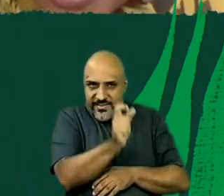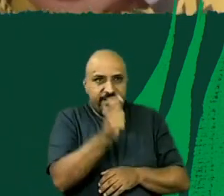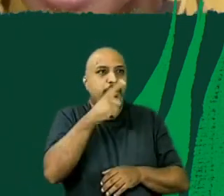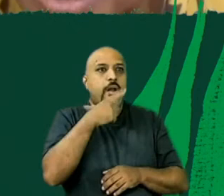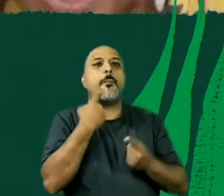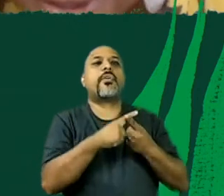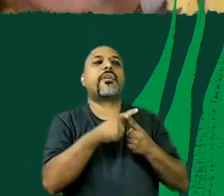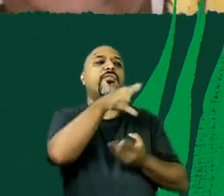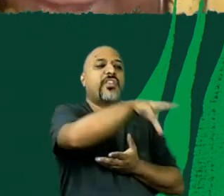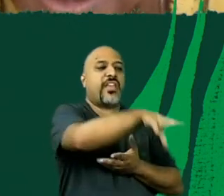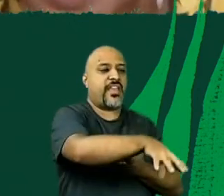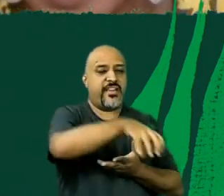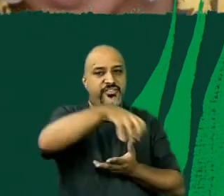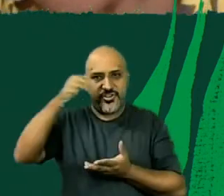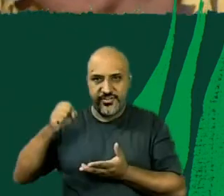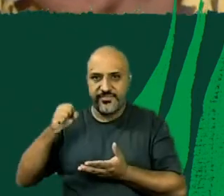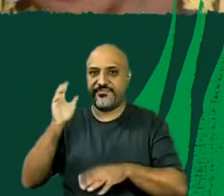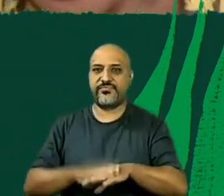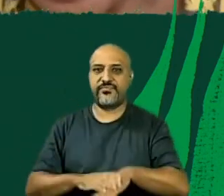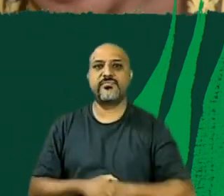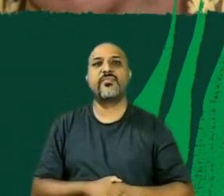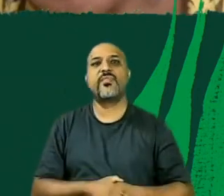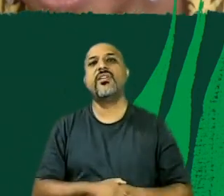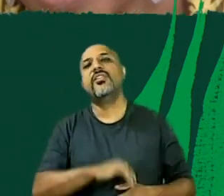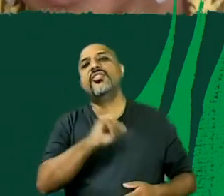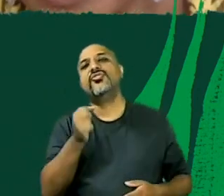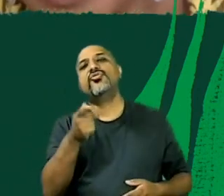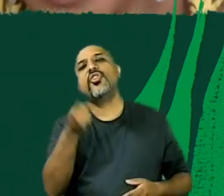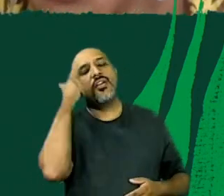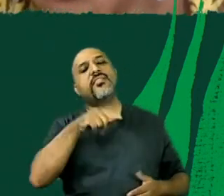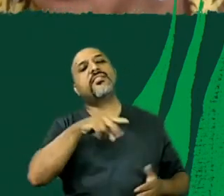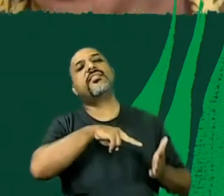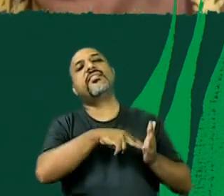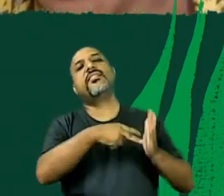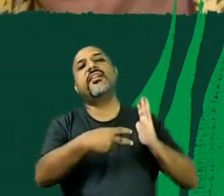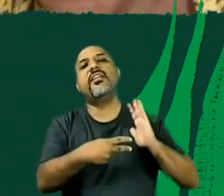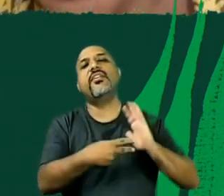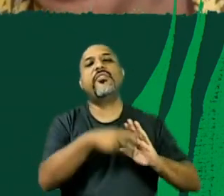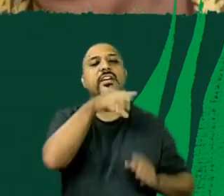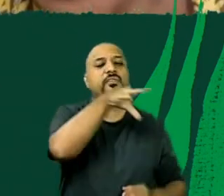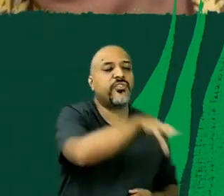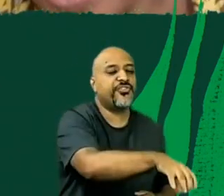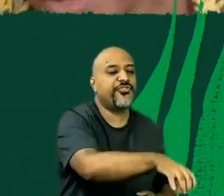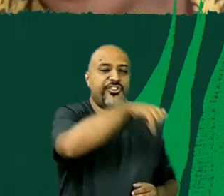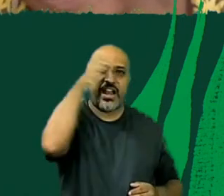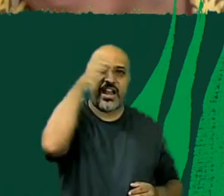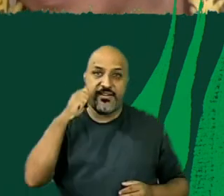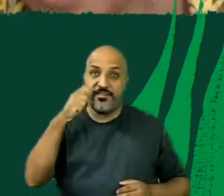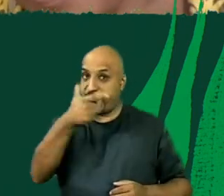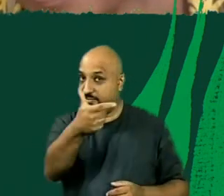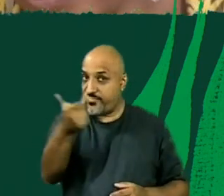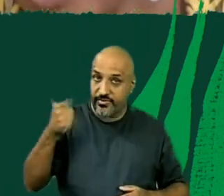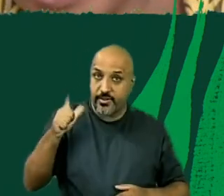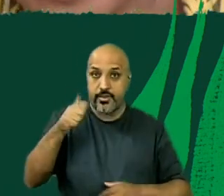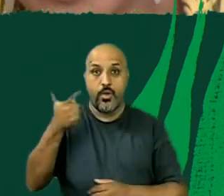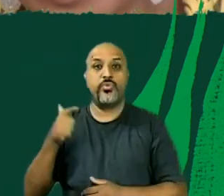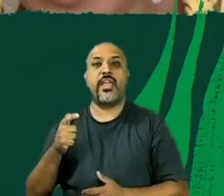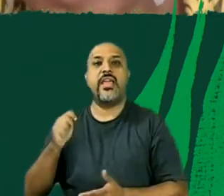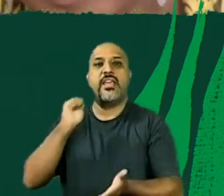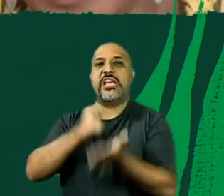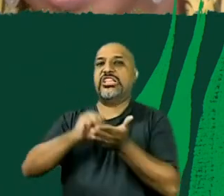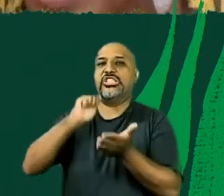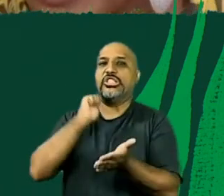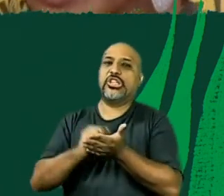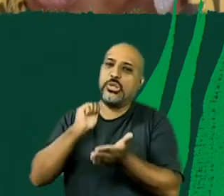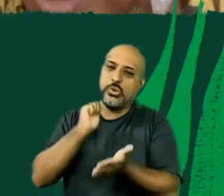I just love that. And if you don't have writers who, you know, with the help of, you know, older sisters or